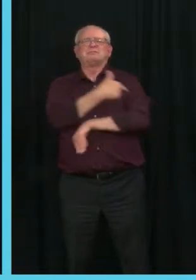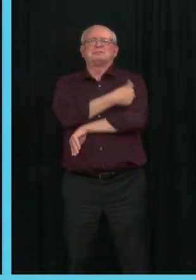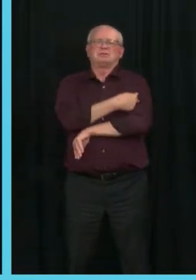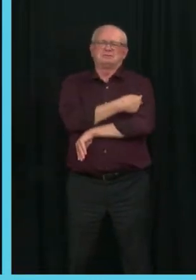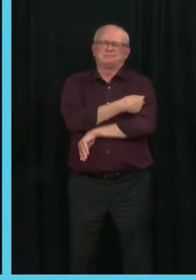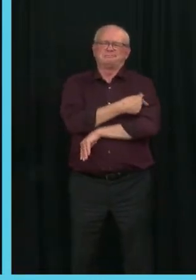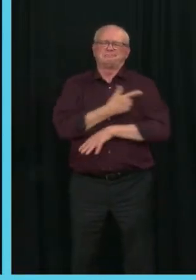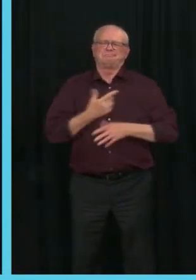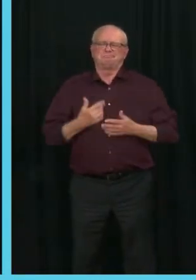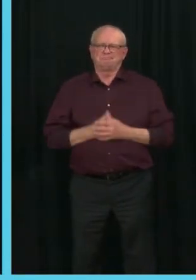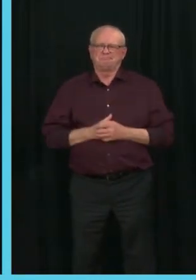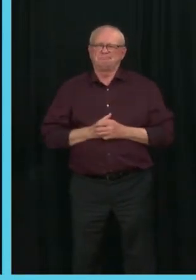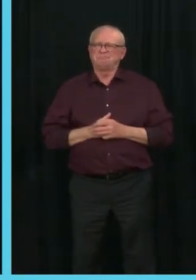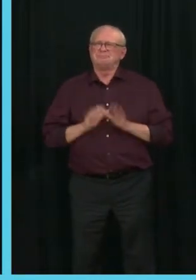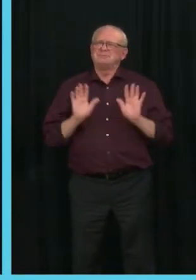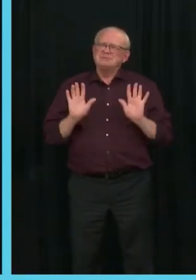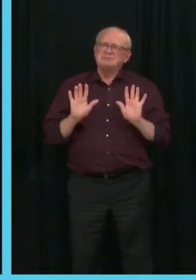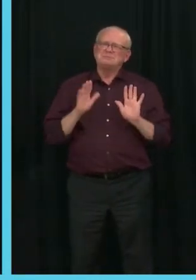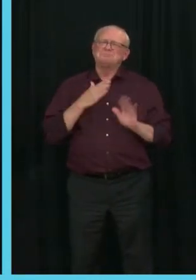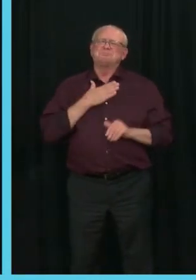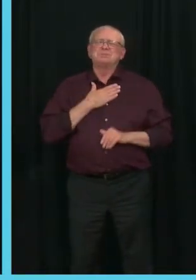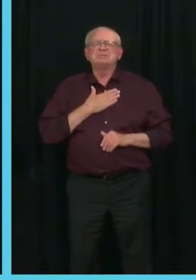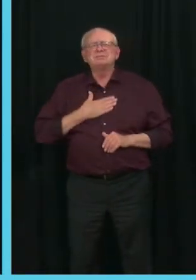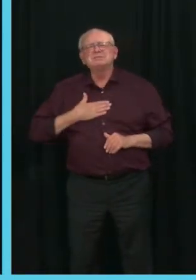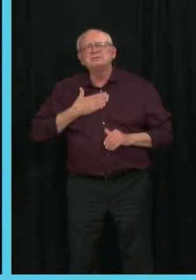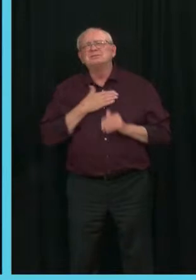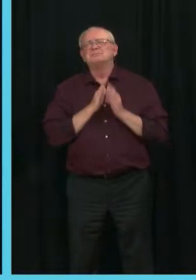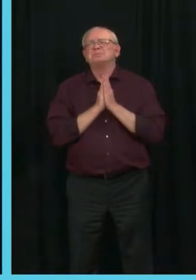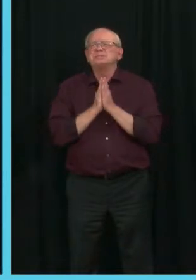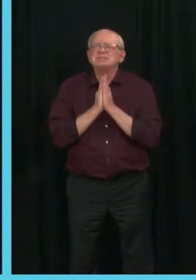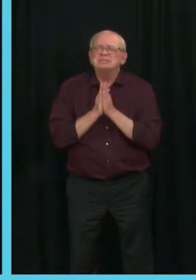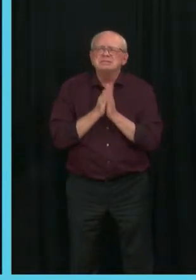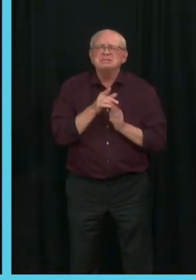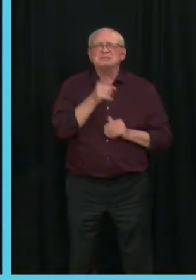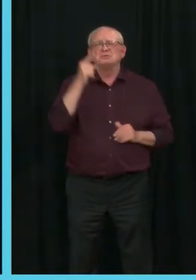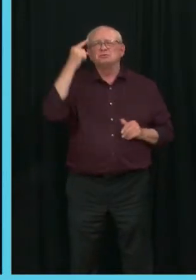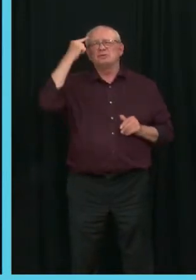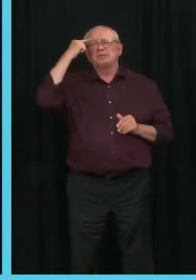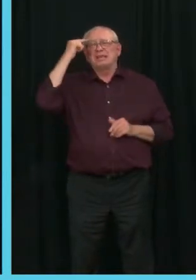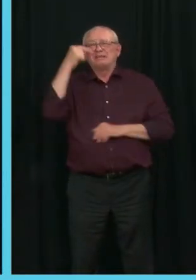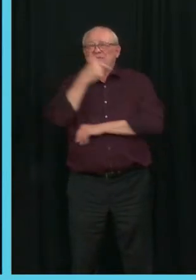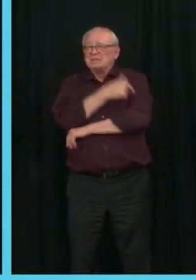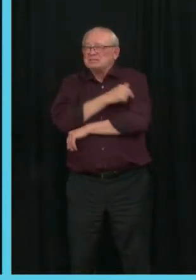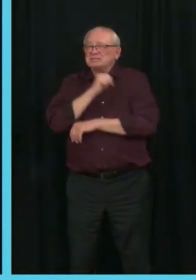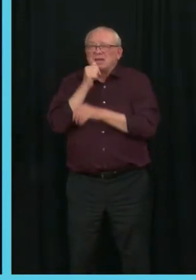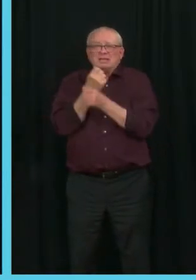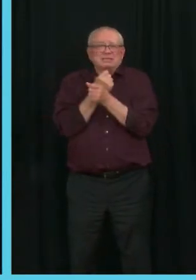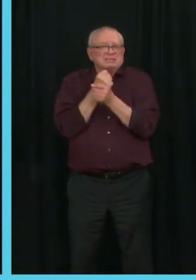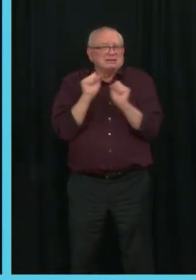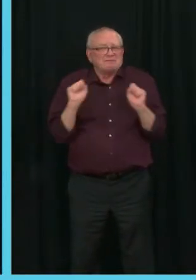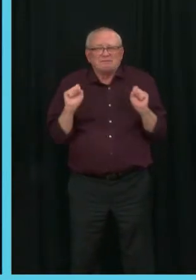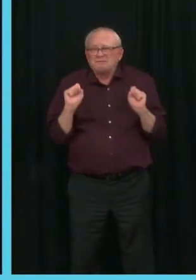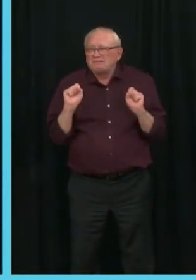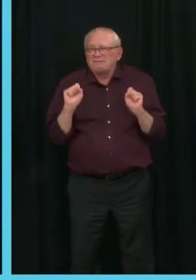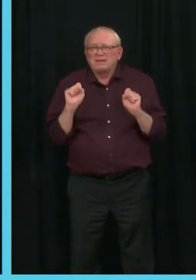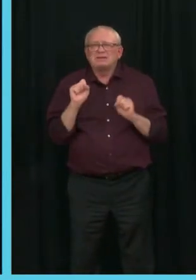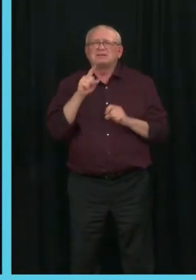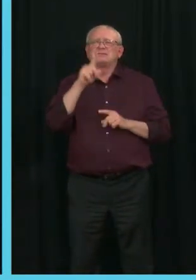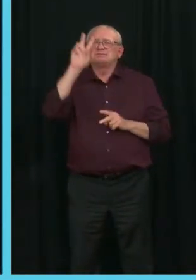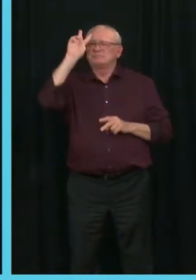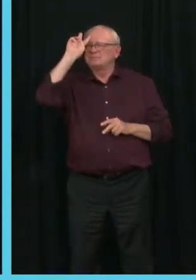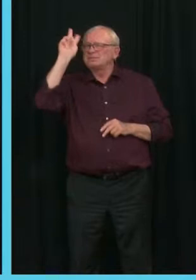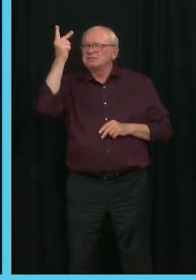So, folks, please, if you are hearing that kind of misinformation, please go online to Alberta Health